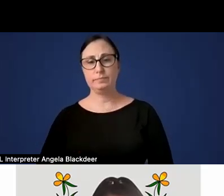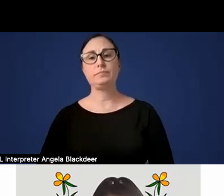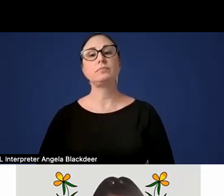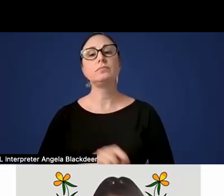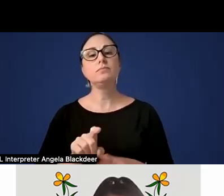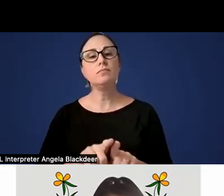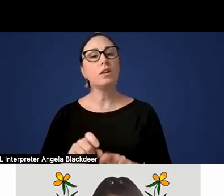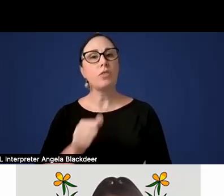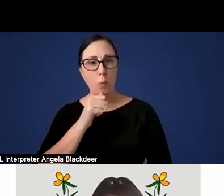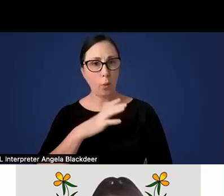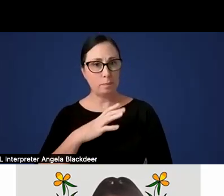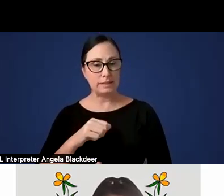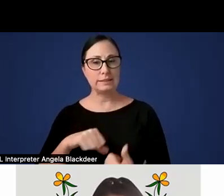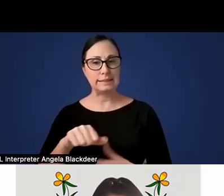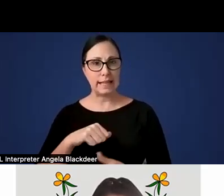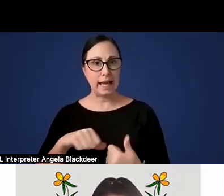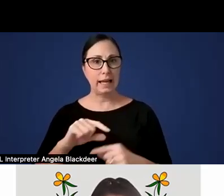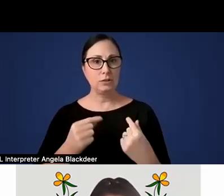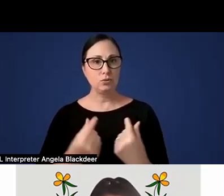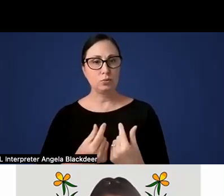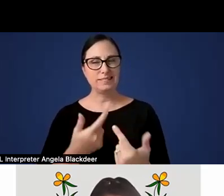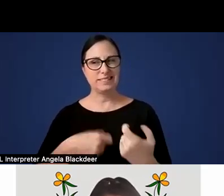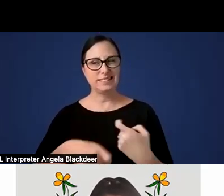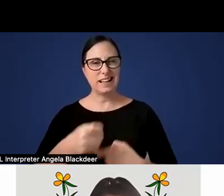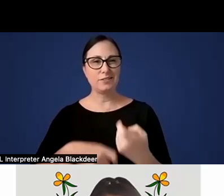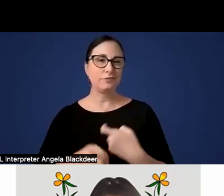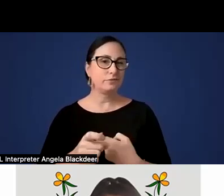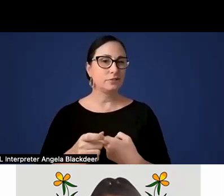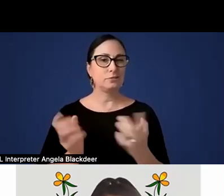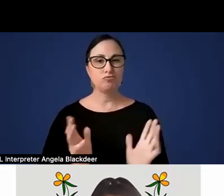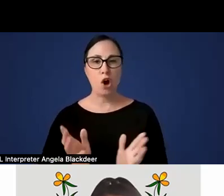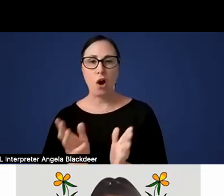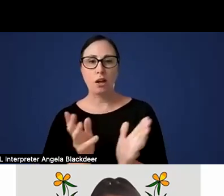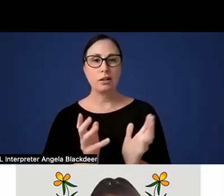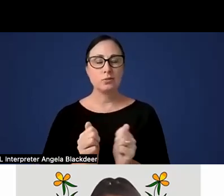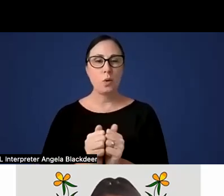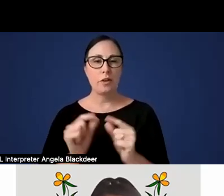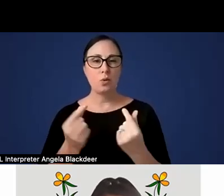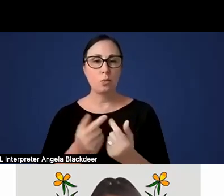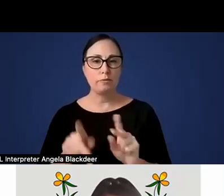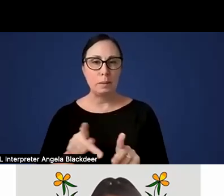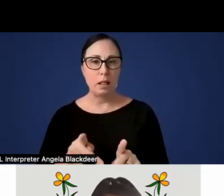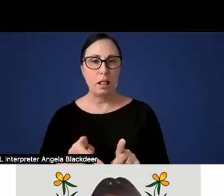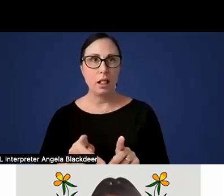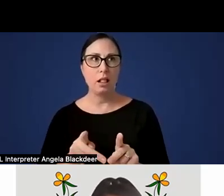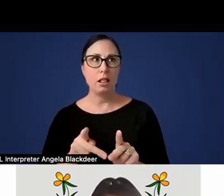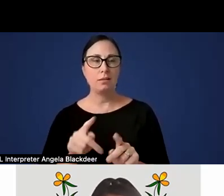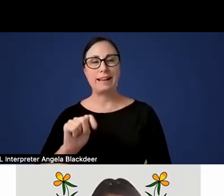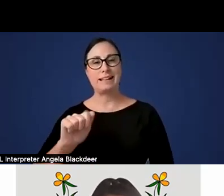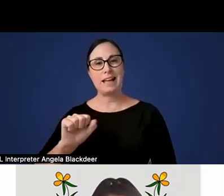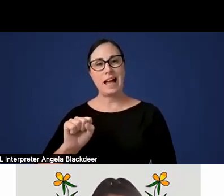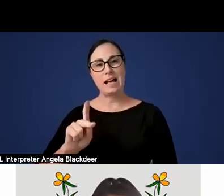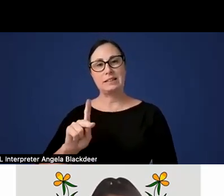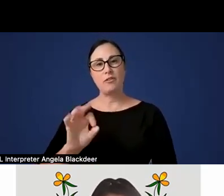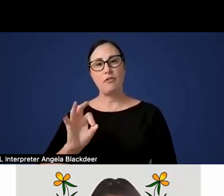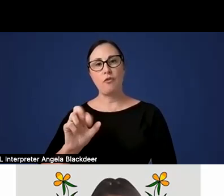decided to, instead of just talking with a group of people, a task force that we had,